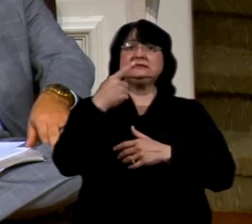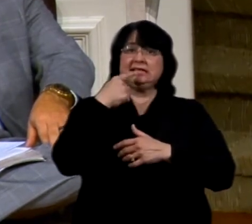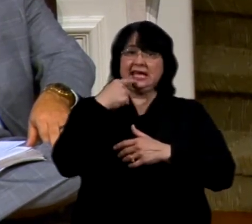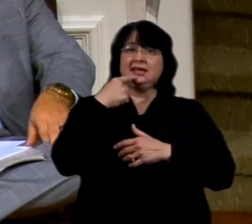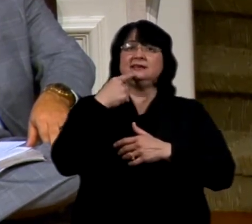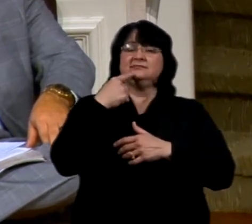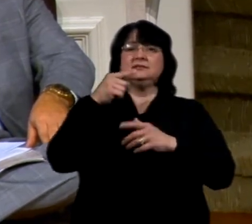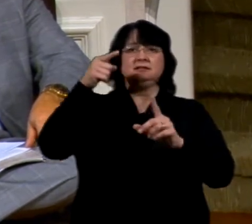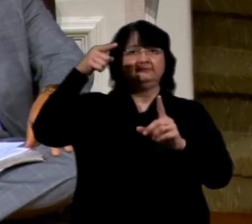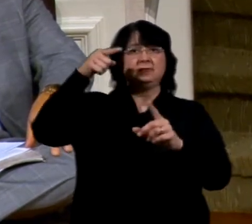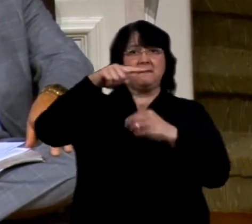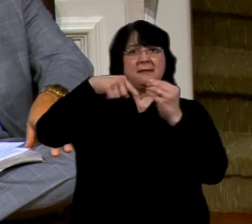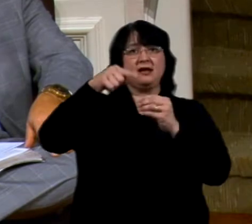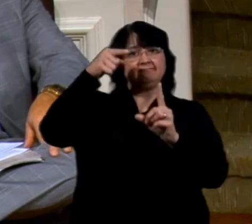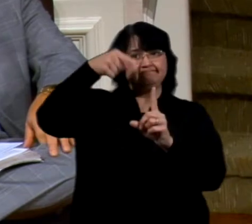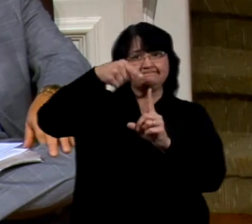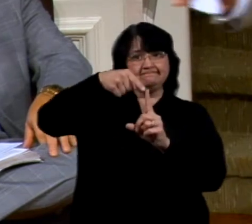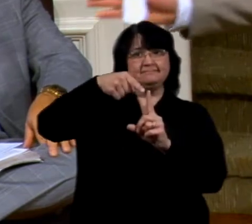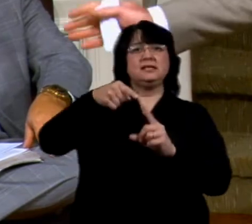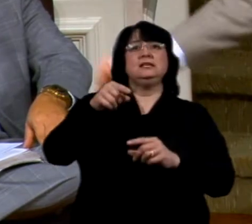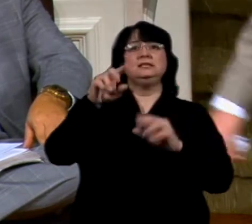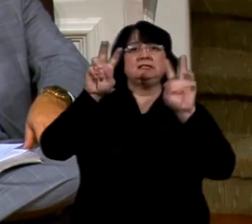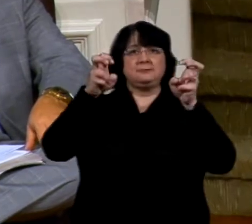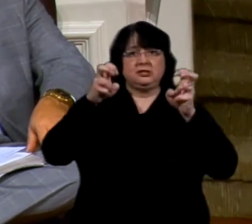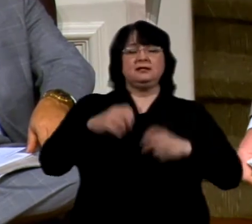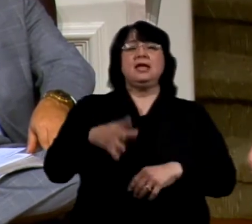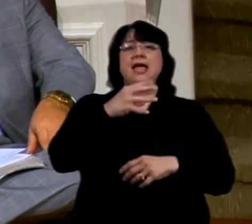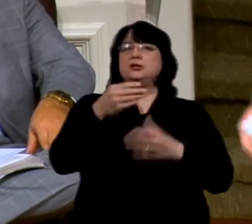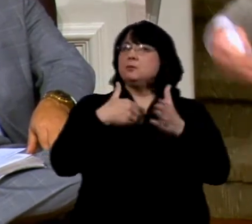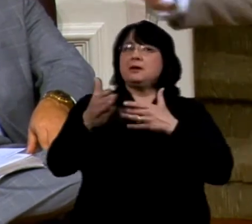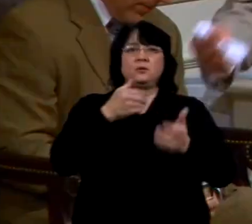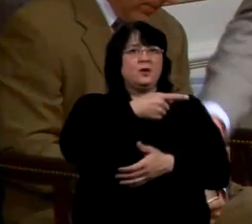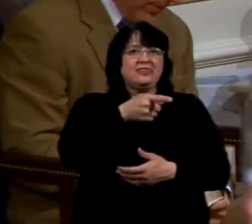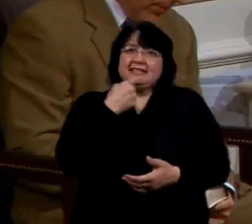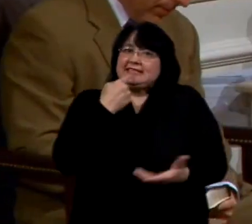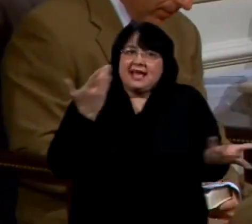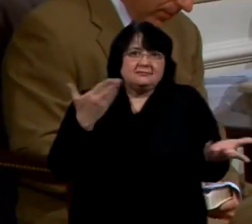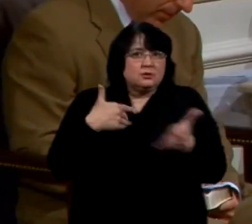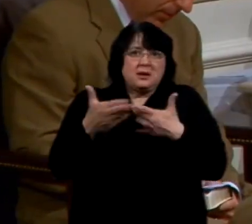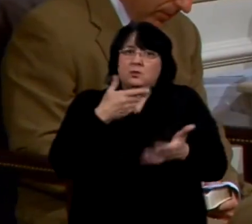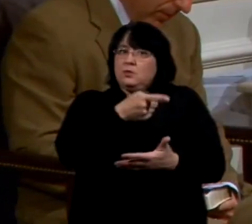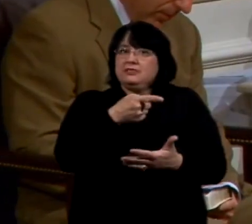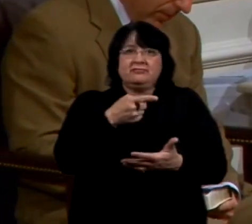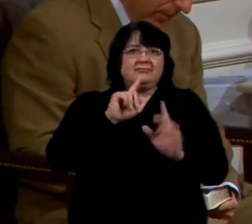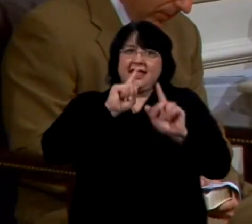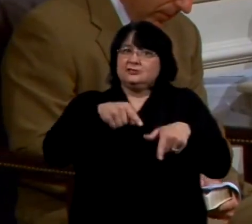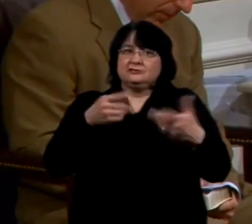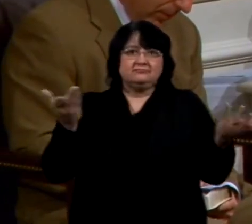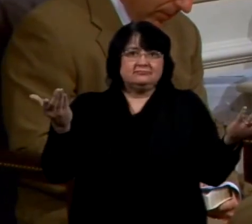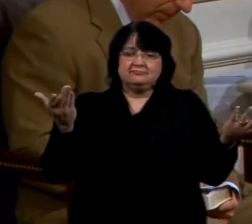on subject. No matter the response, no matter what they tell you.